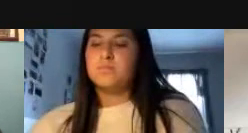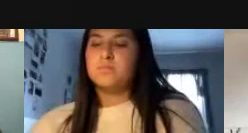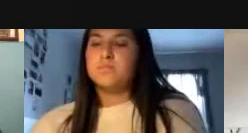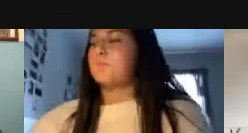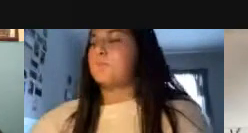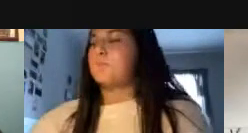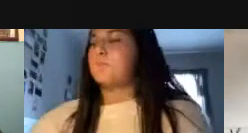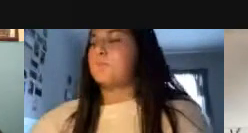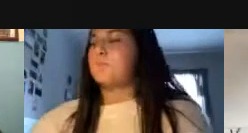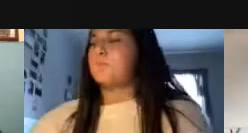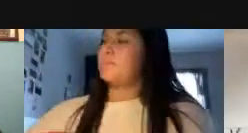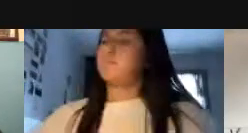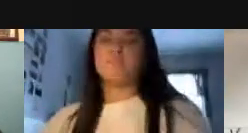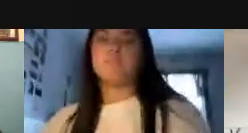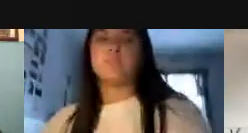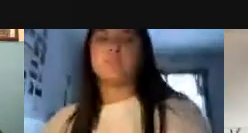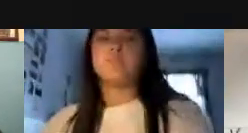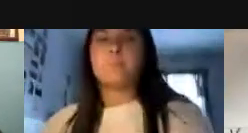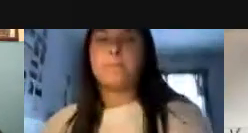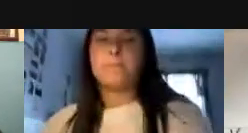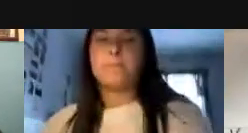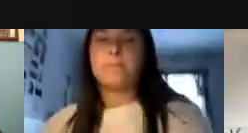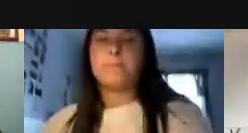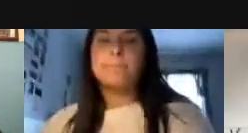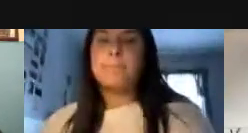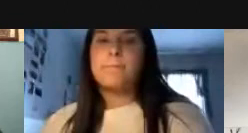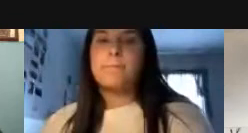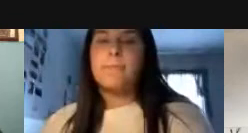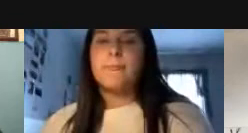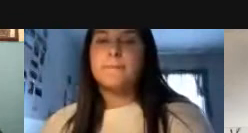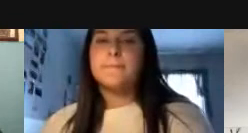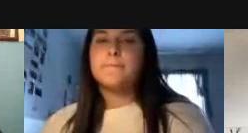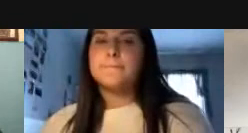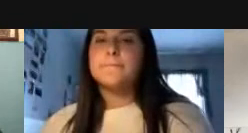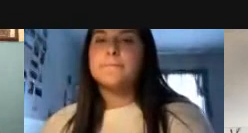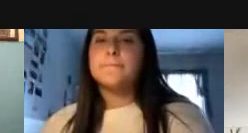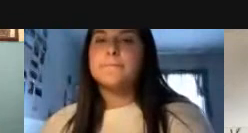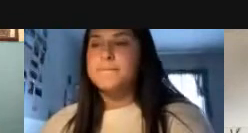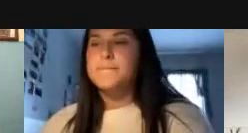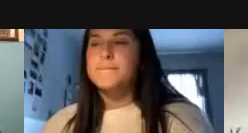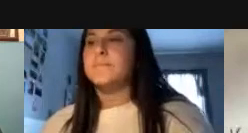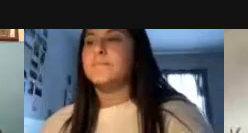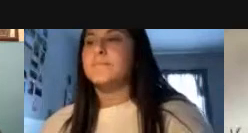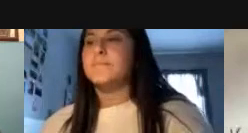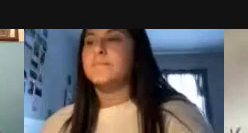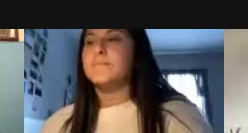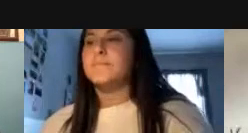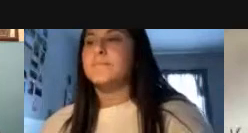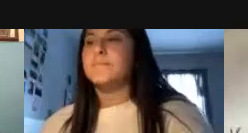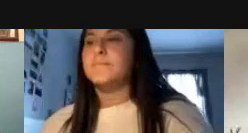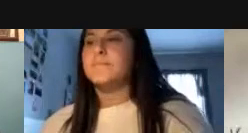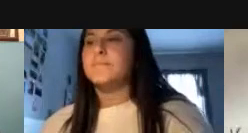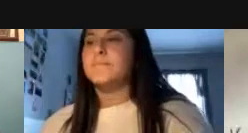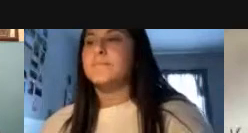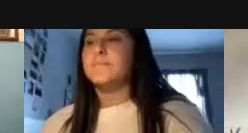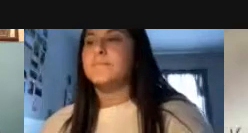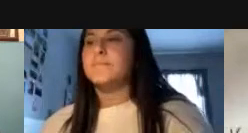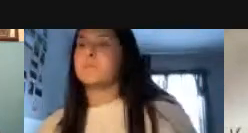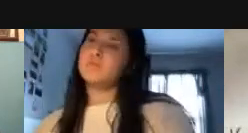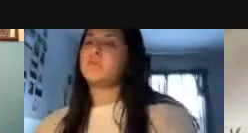up with protocols, really, in our schools and districts for this. Each district and school may treat this a little bit different,